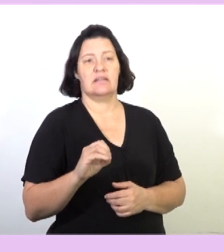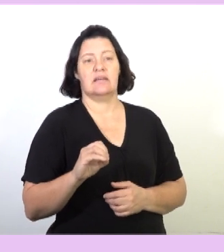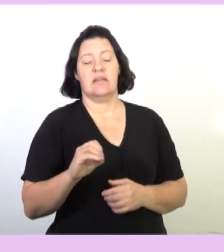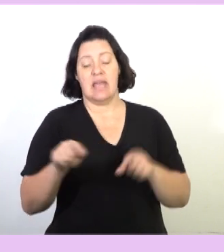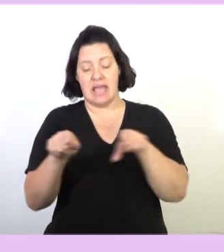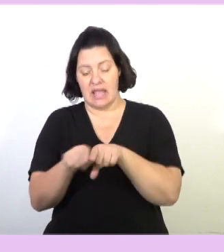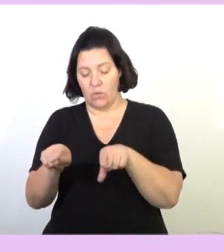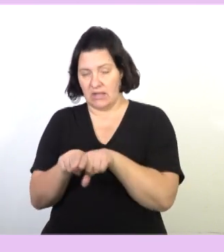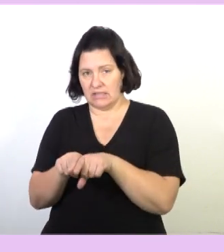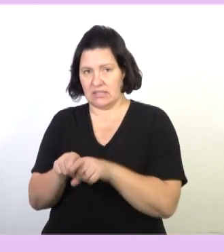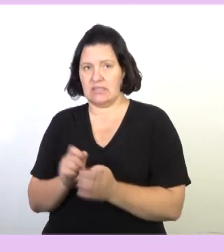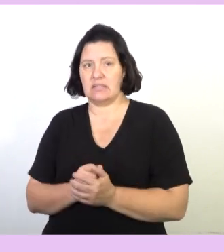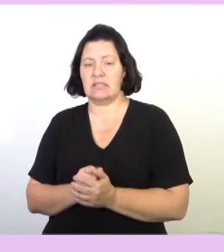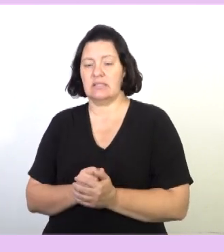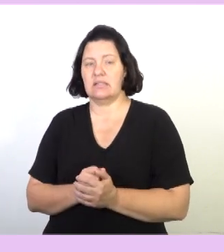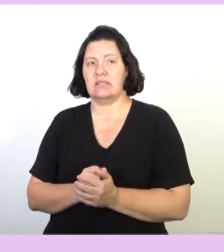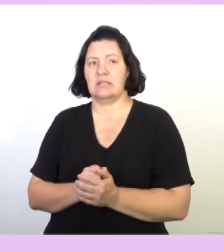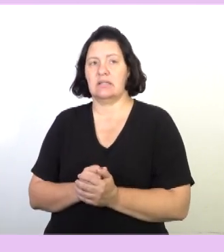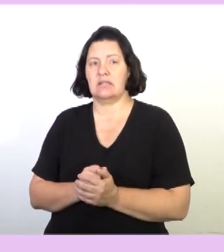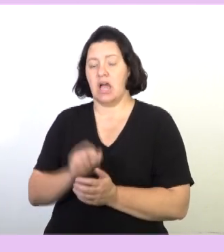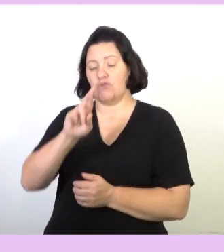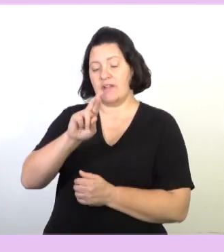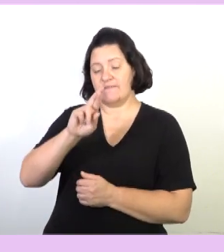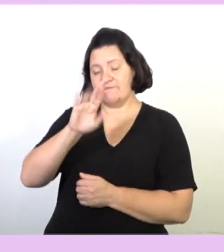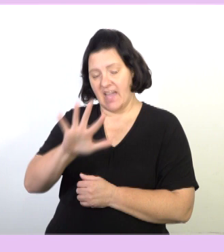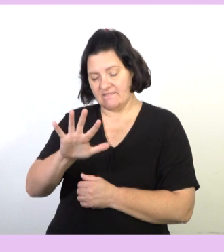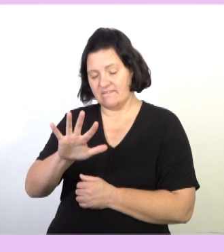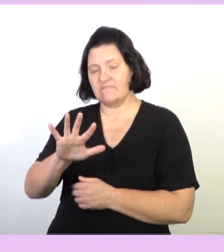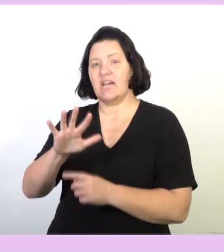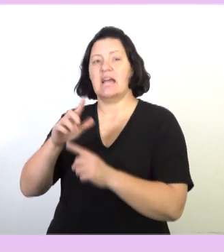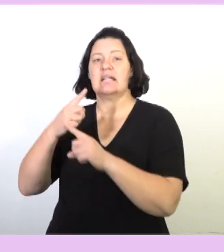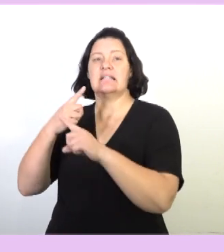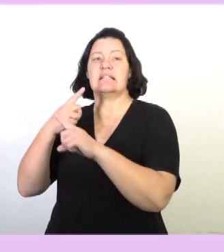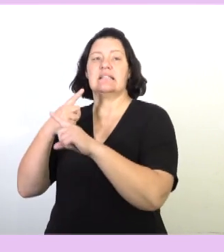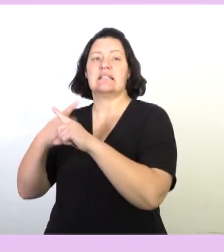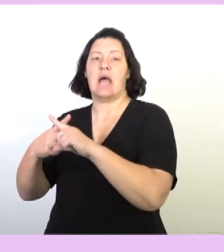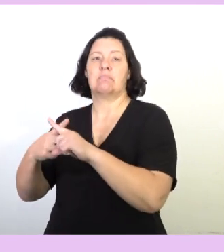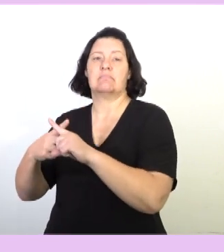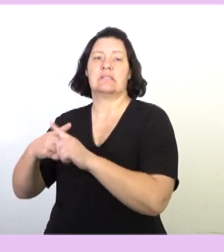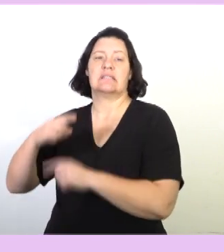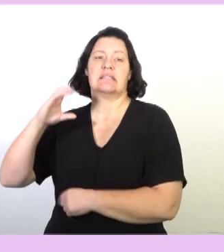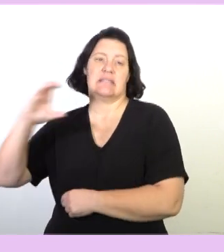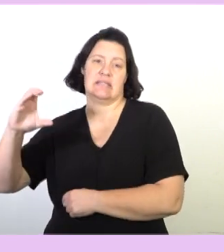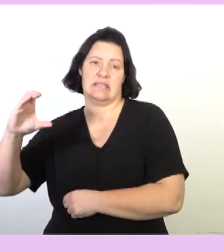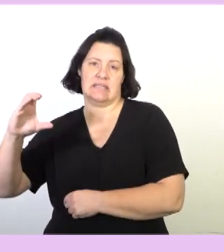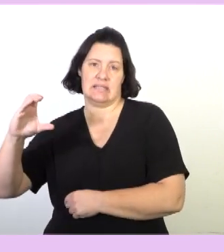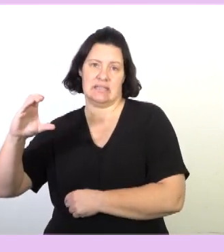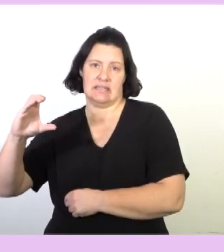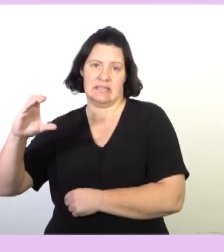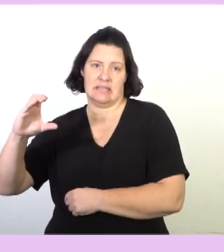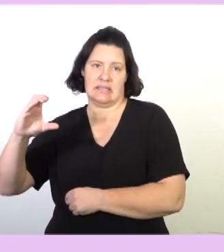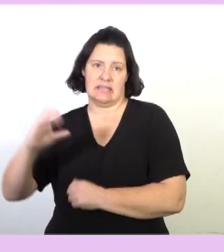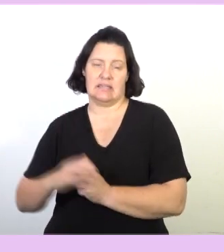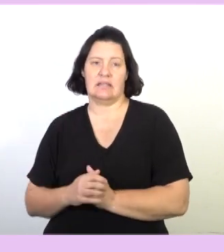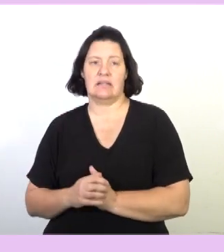350, and then she charges 5 rand per cupcake, how many cupcakes did she